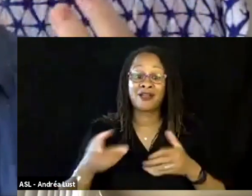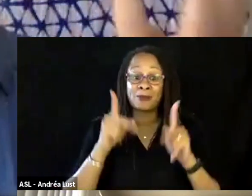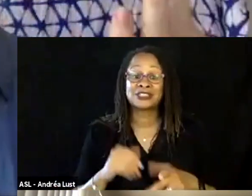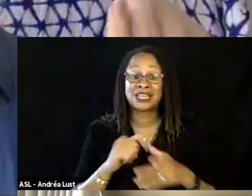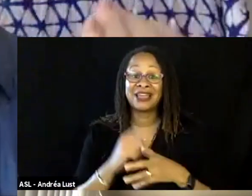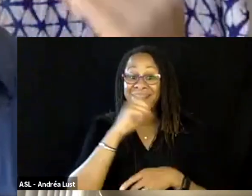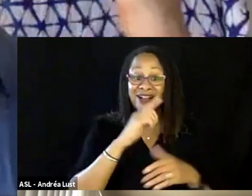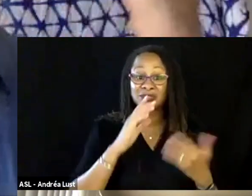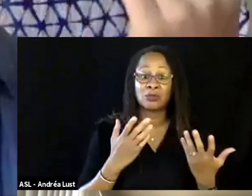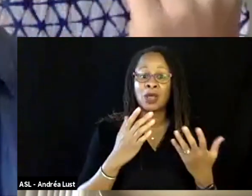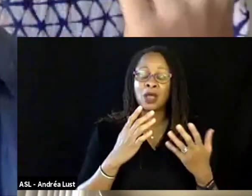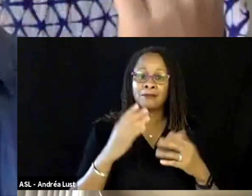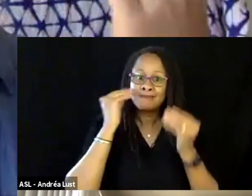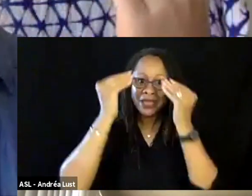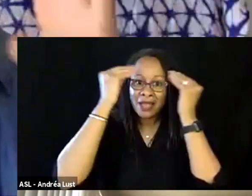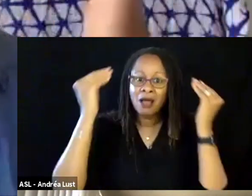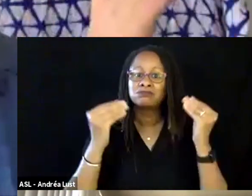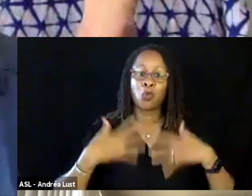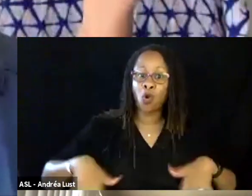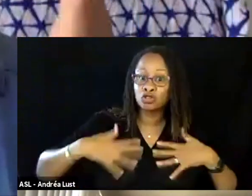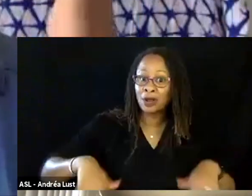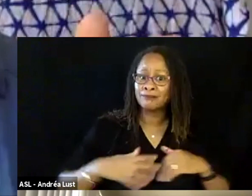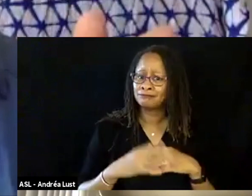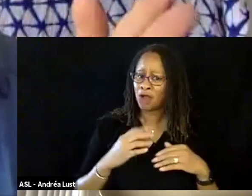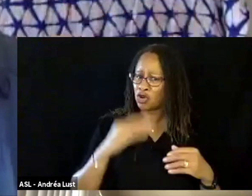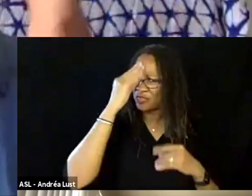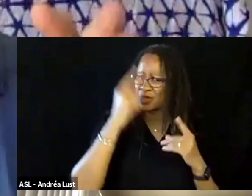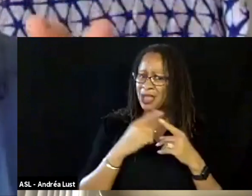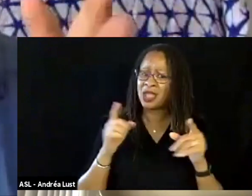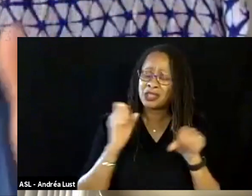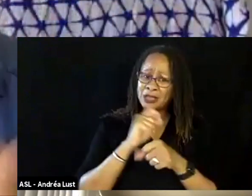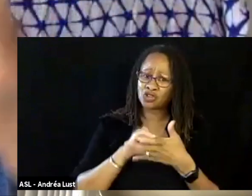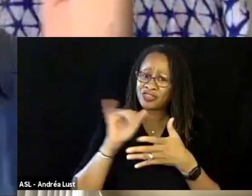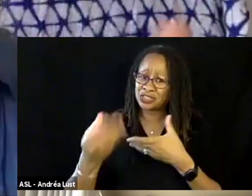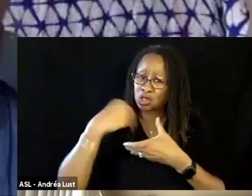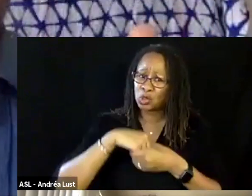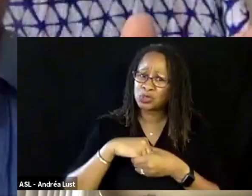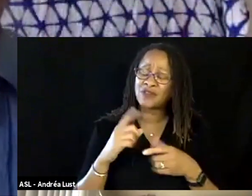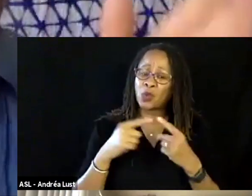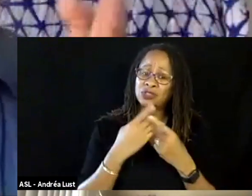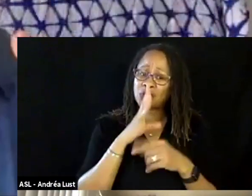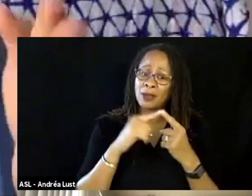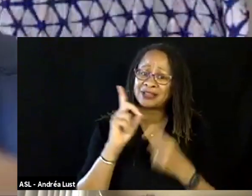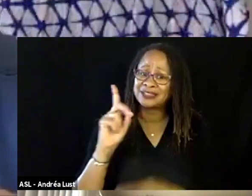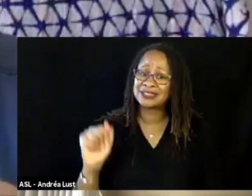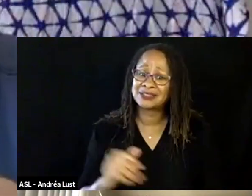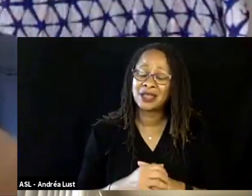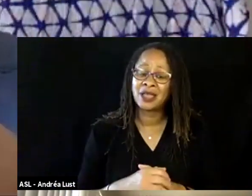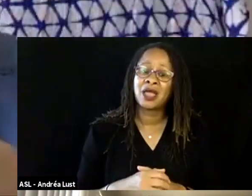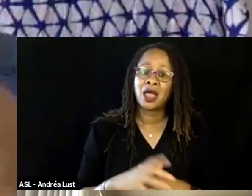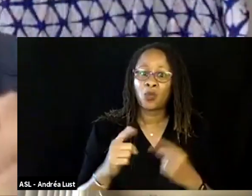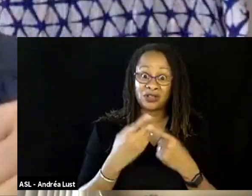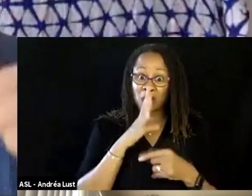costume, makeup, wardrobe, like, are you making sure that they also are inclusive when it comes to disability, that they're inclusive when it comes to